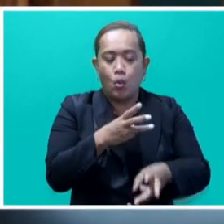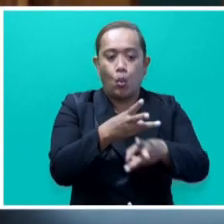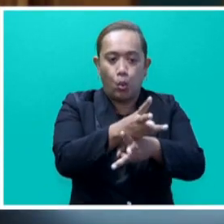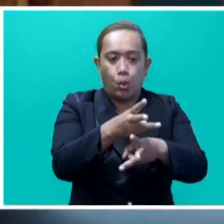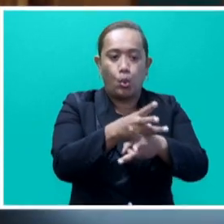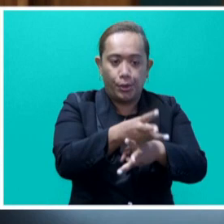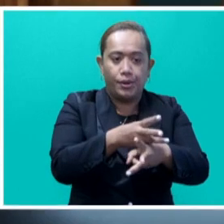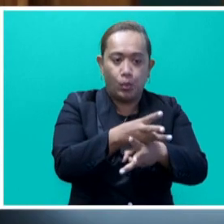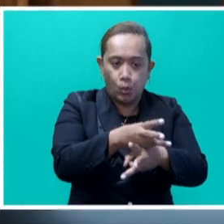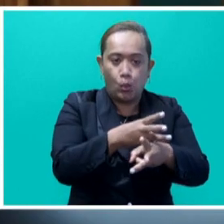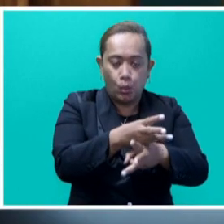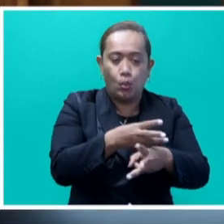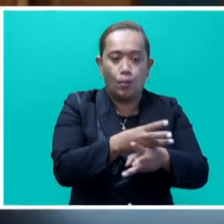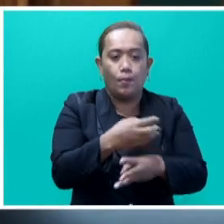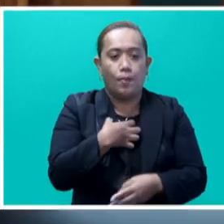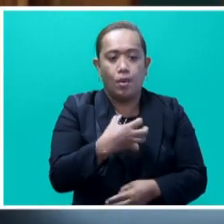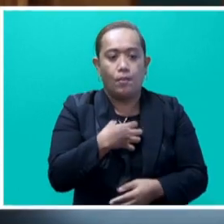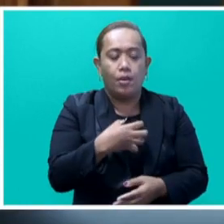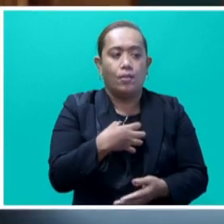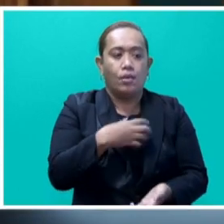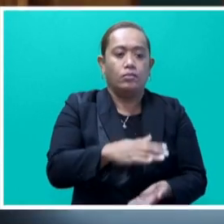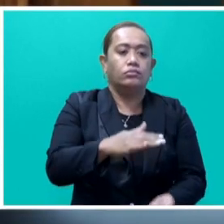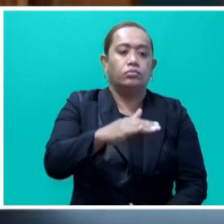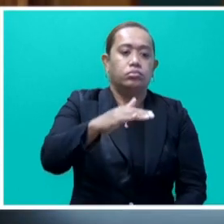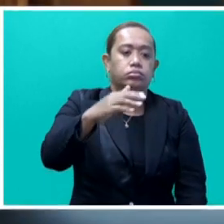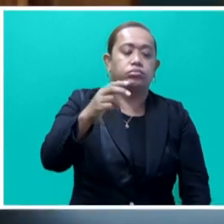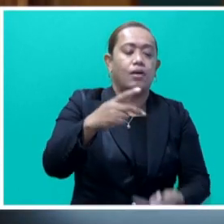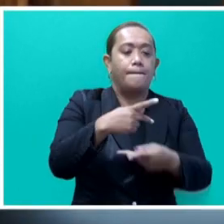15,560 cubic meters, 2019,